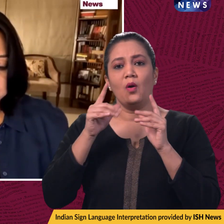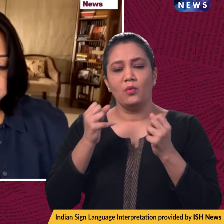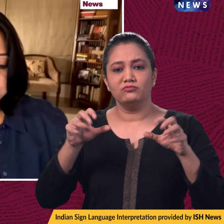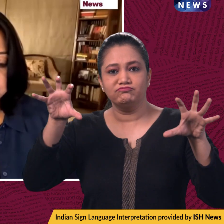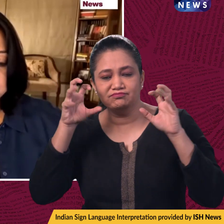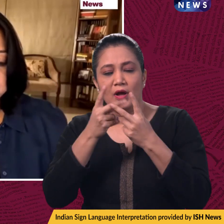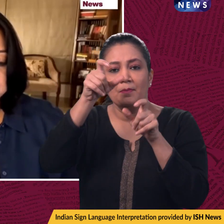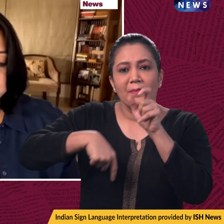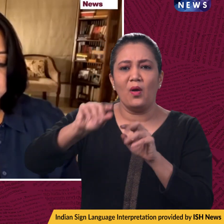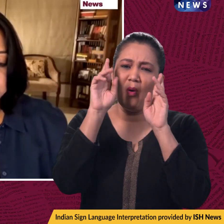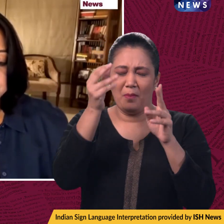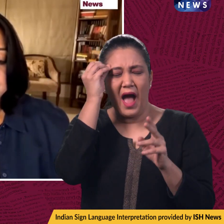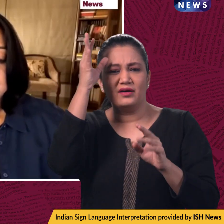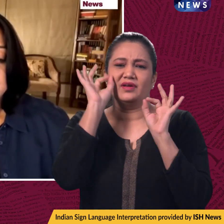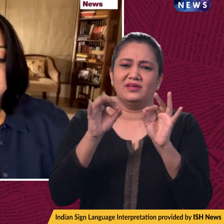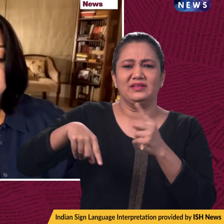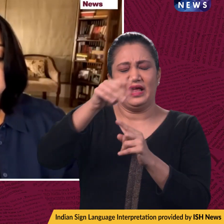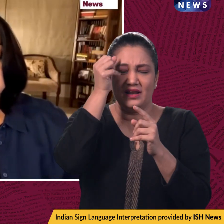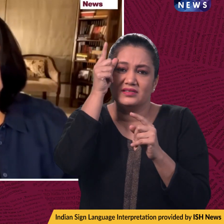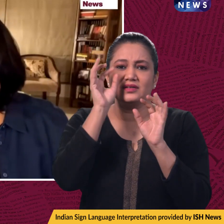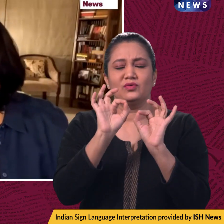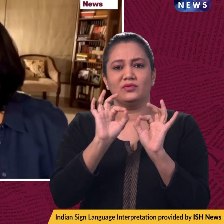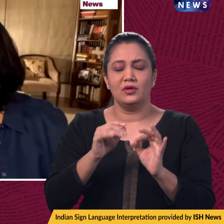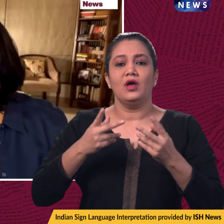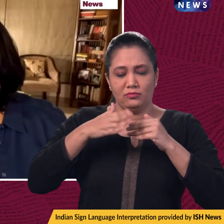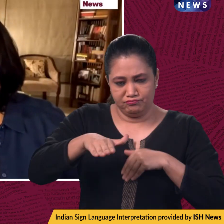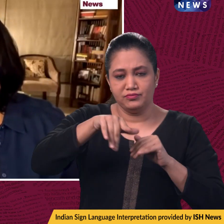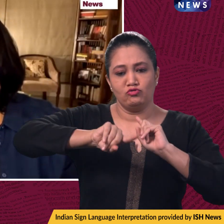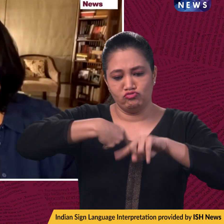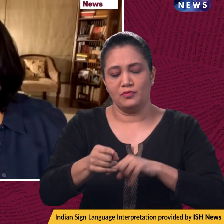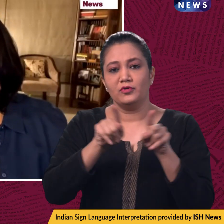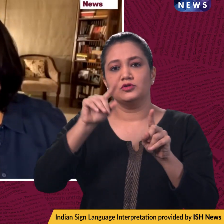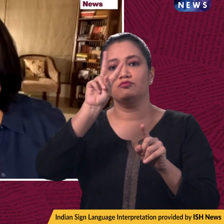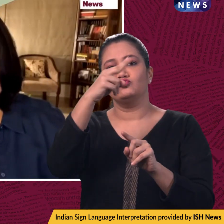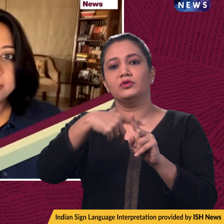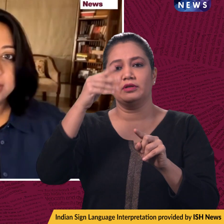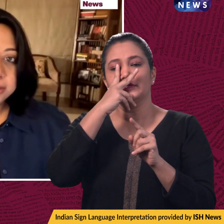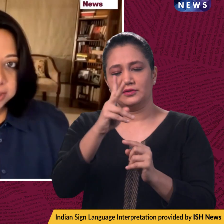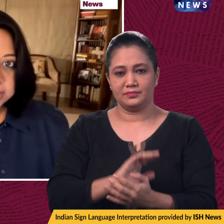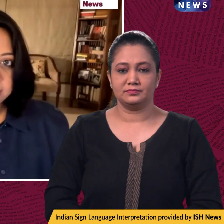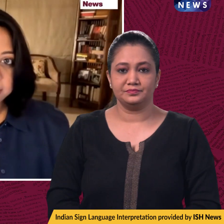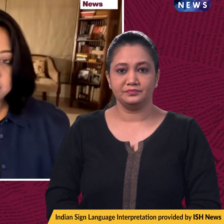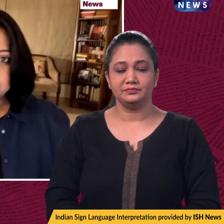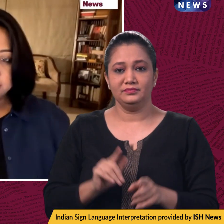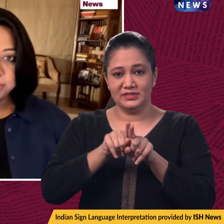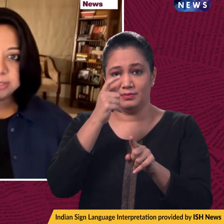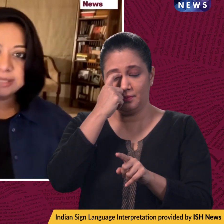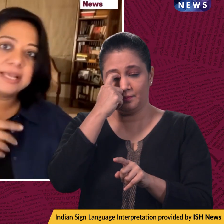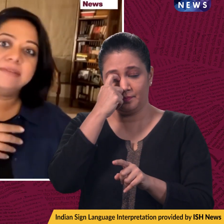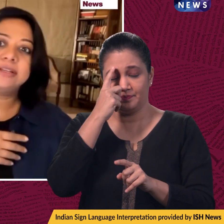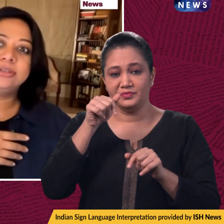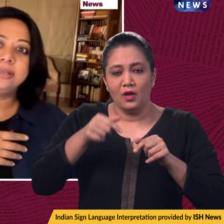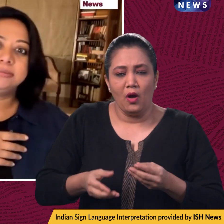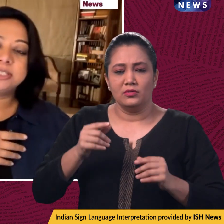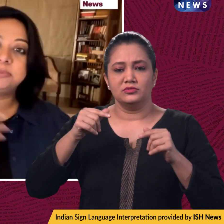in the wisdom and virtue of the public at large. It will continue to hear the matter tomorrow at 2:30. In the meantime, the protests